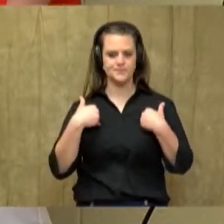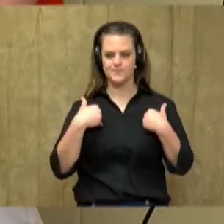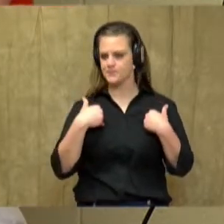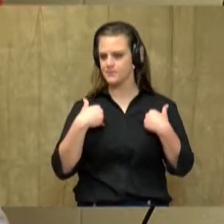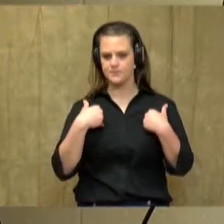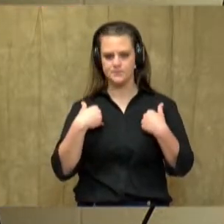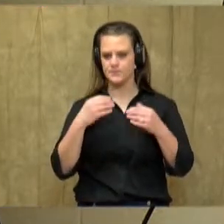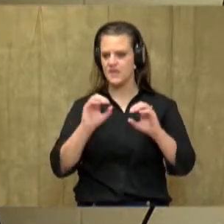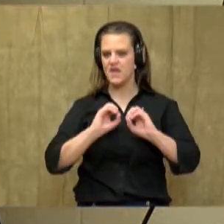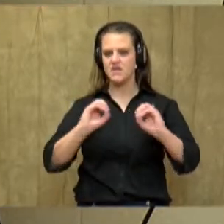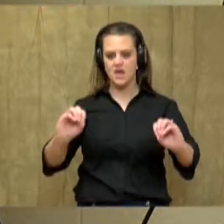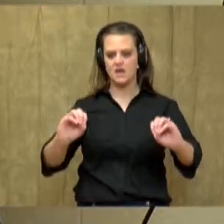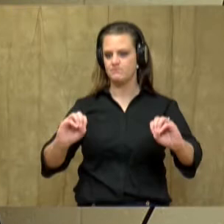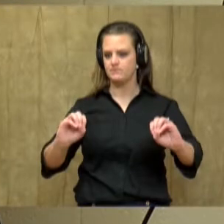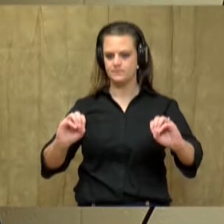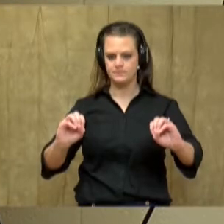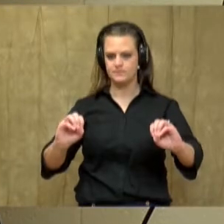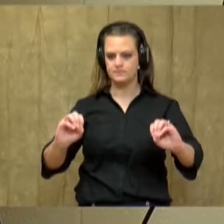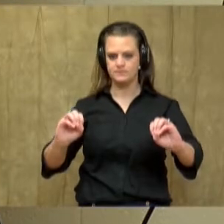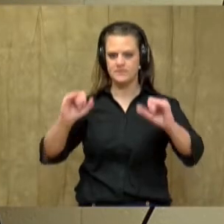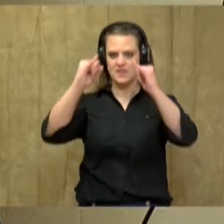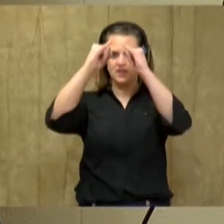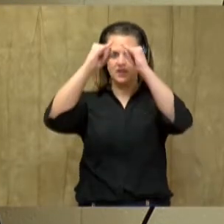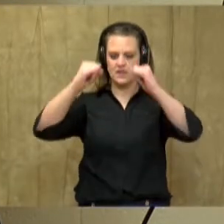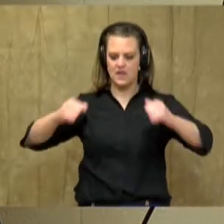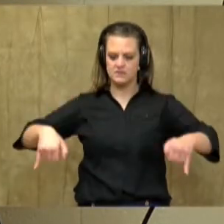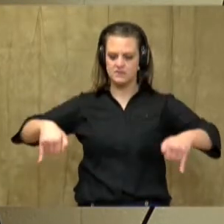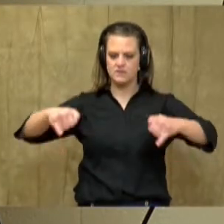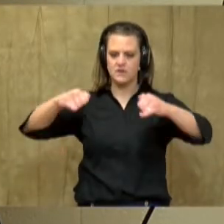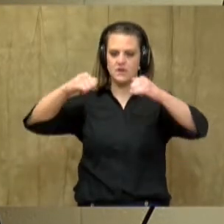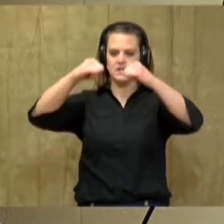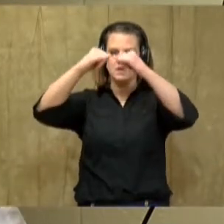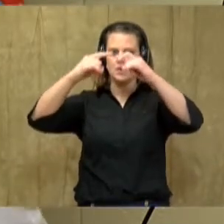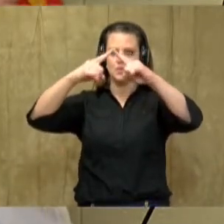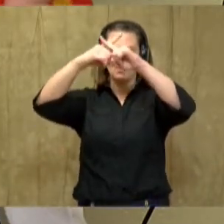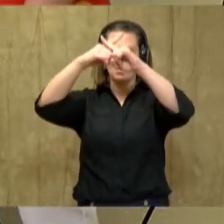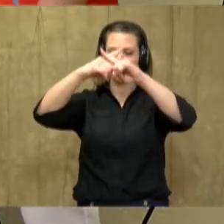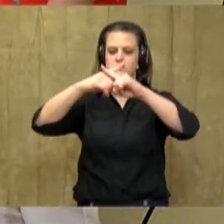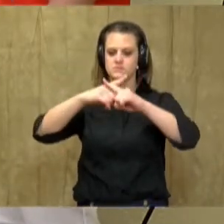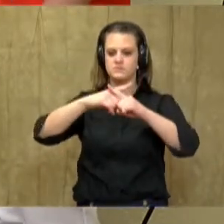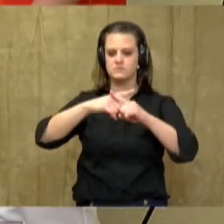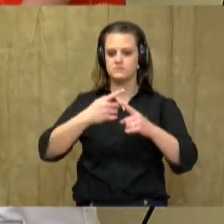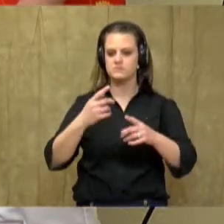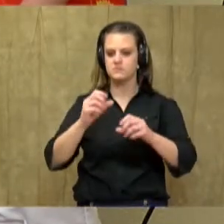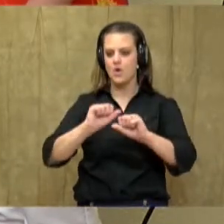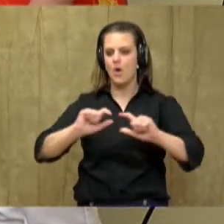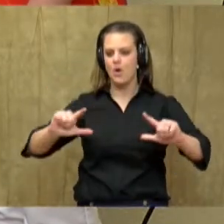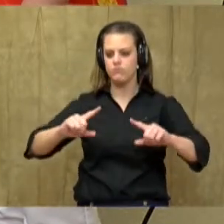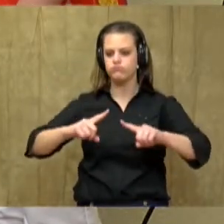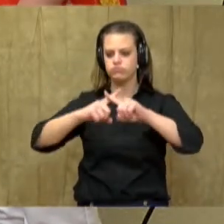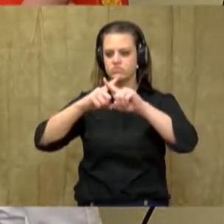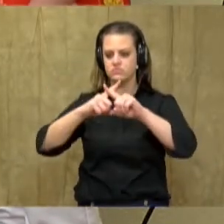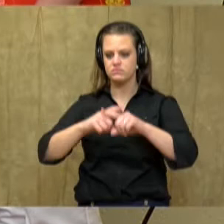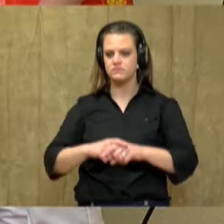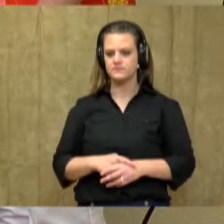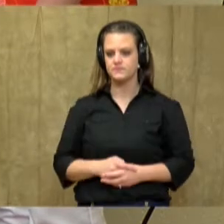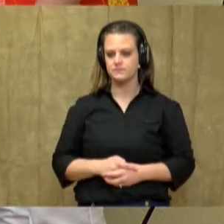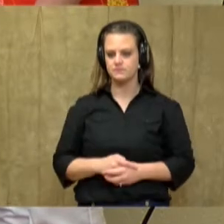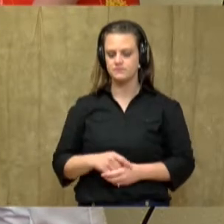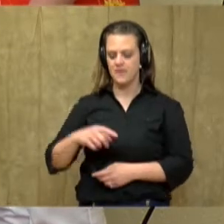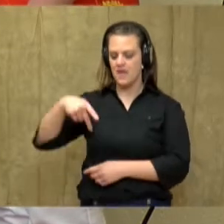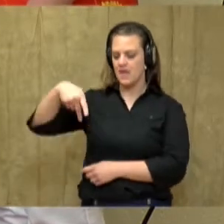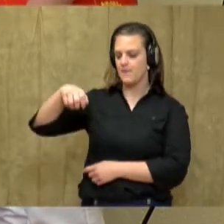No, none of those lines, all of them would cross or meet if we extended them. All right, what about